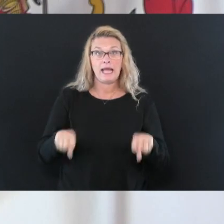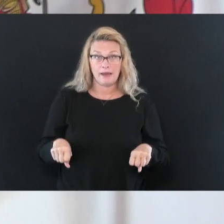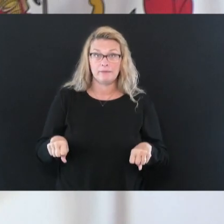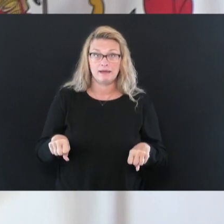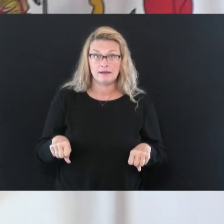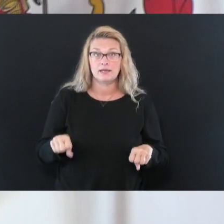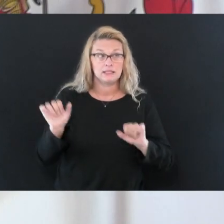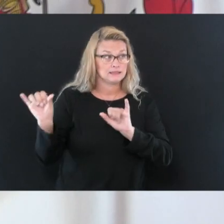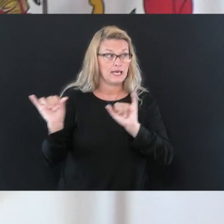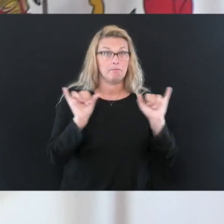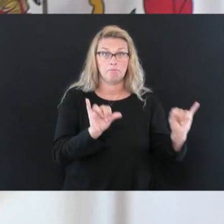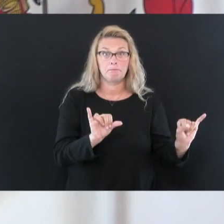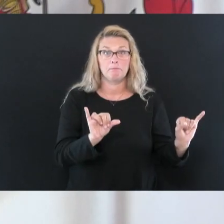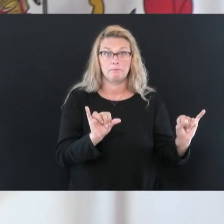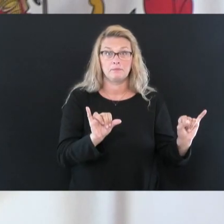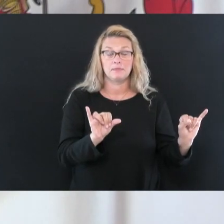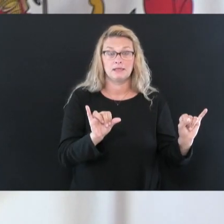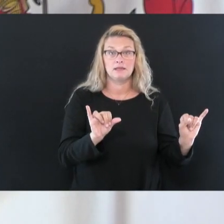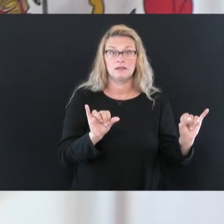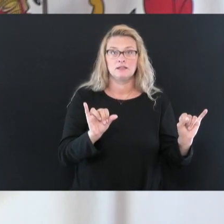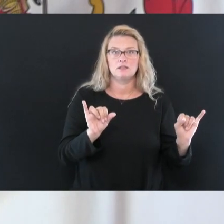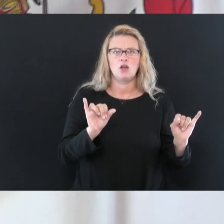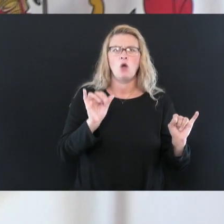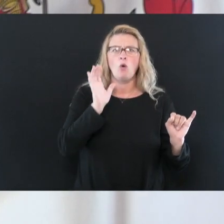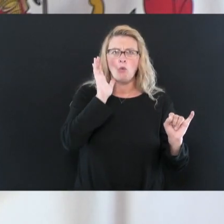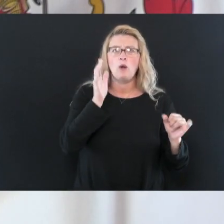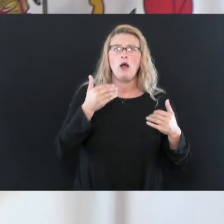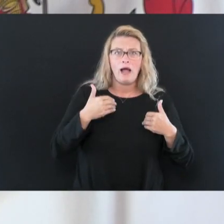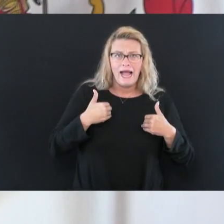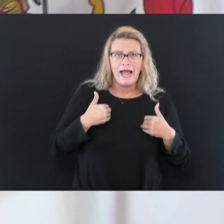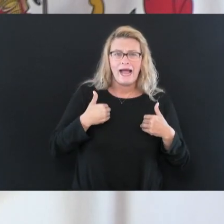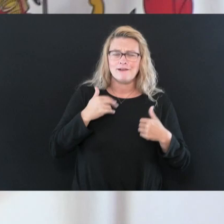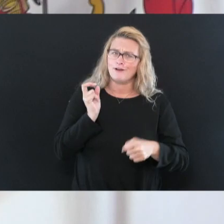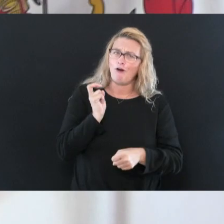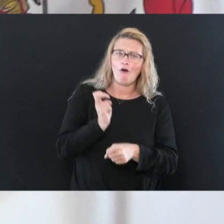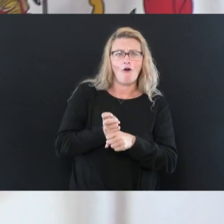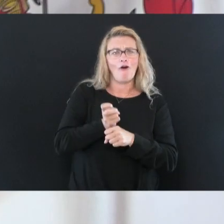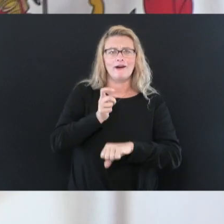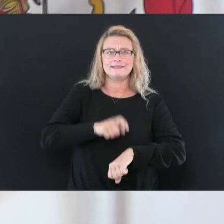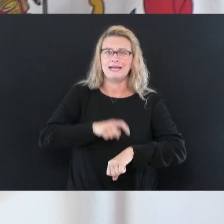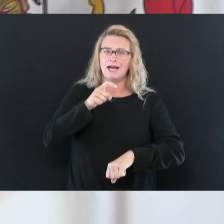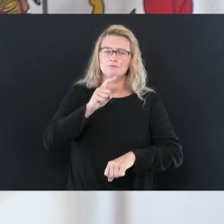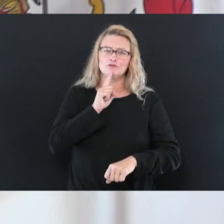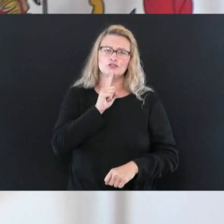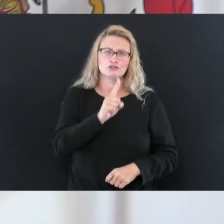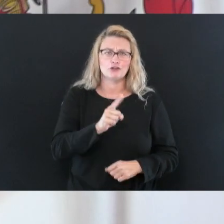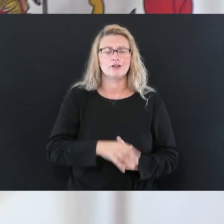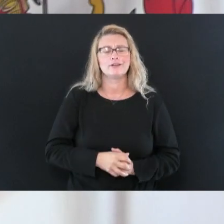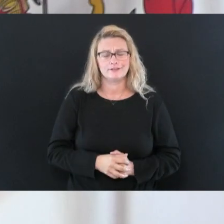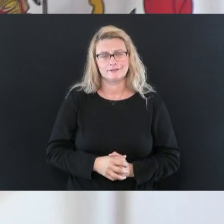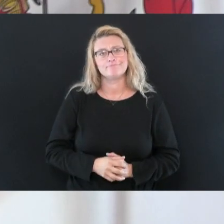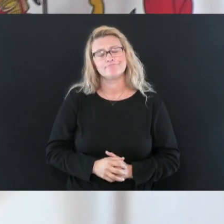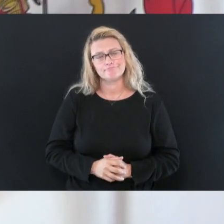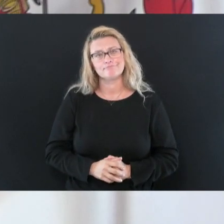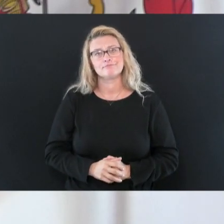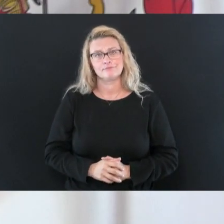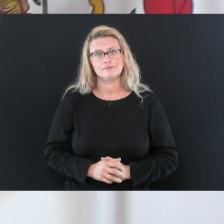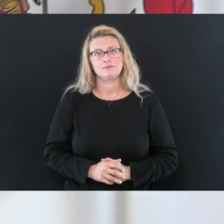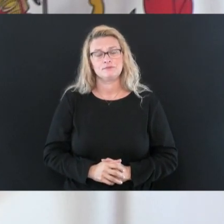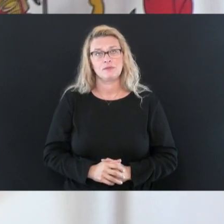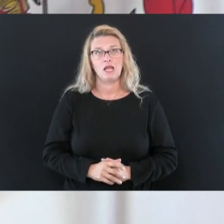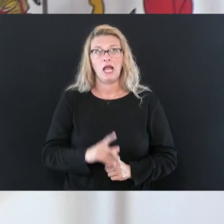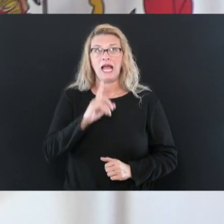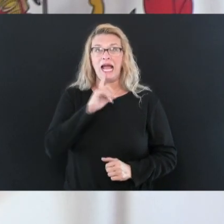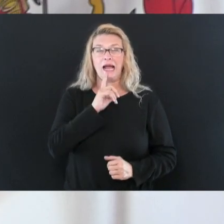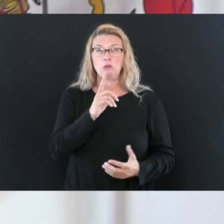going to have trying times. No questions asked. I wish to goodness more than